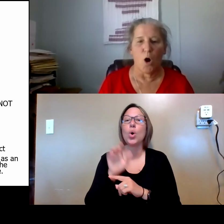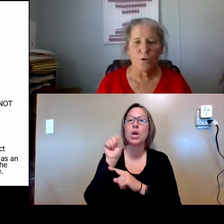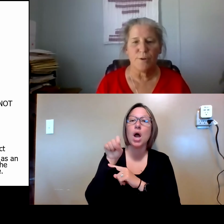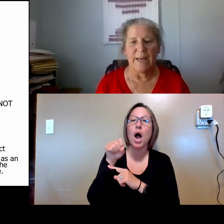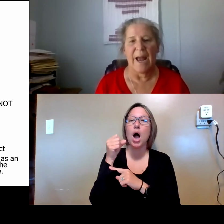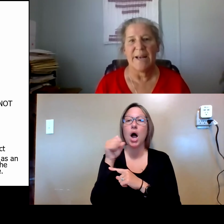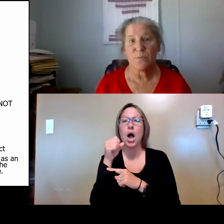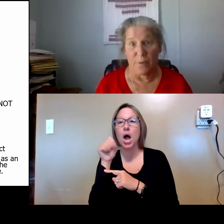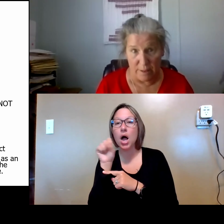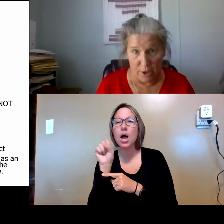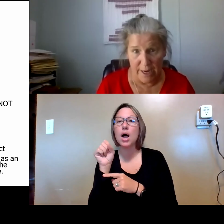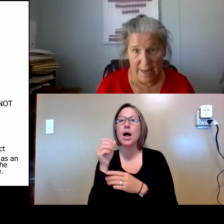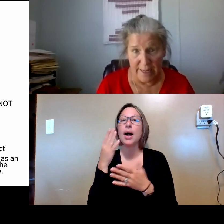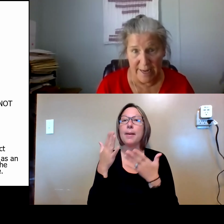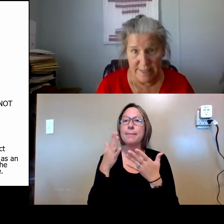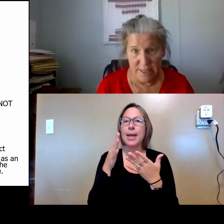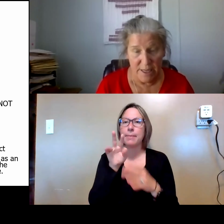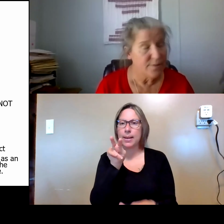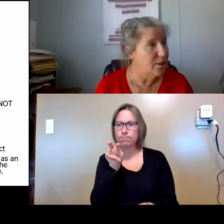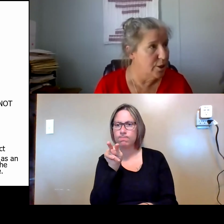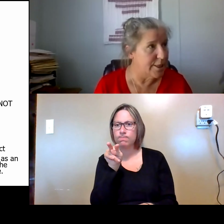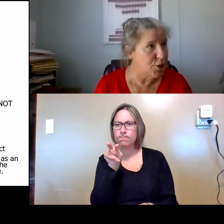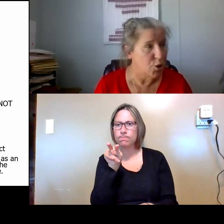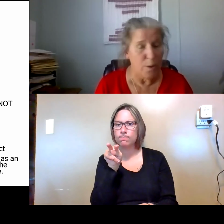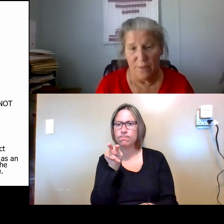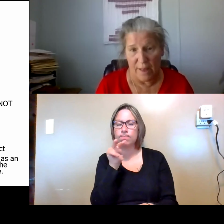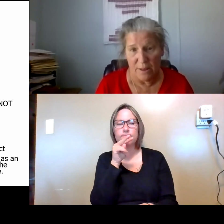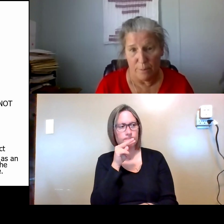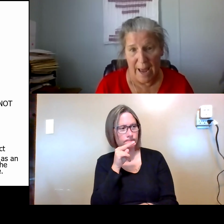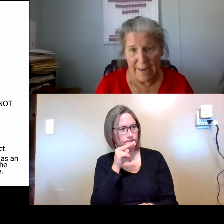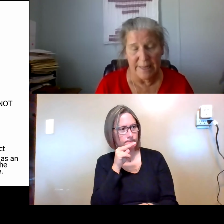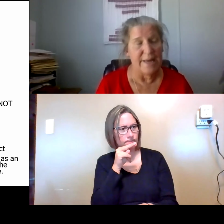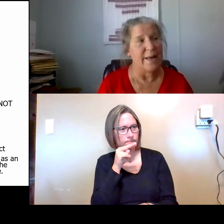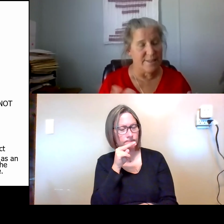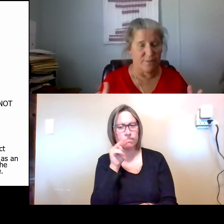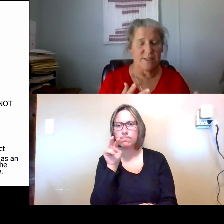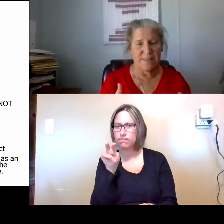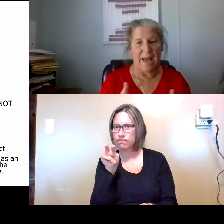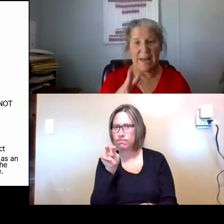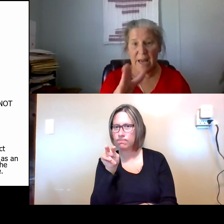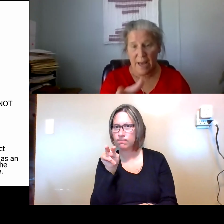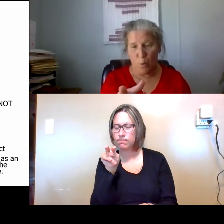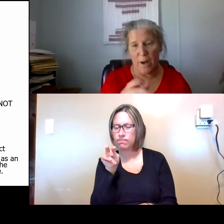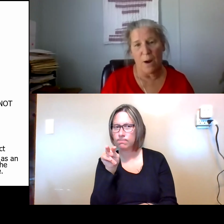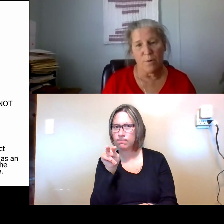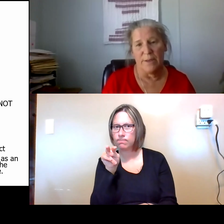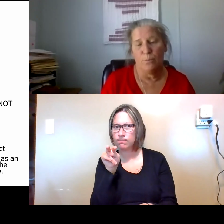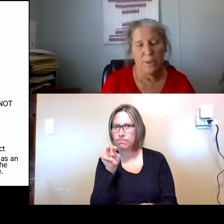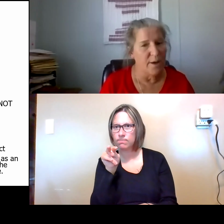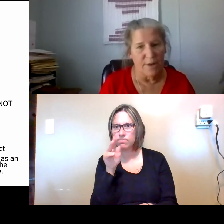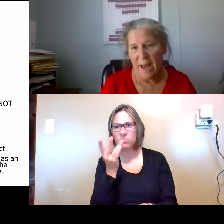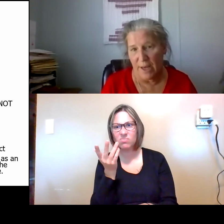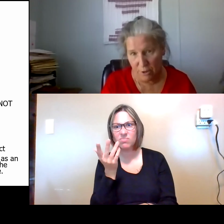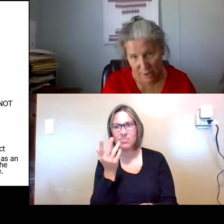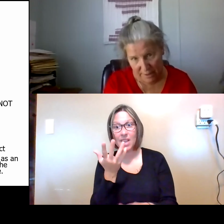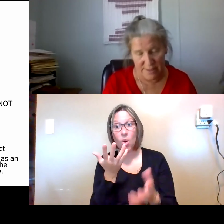that alternate gaze where they look at it, they look at you, and then they look back at it as if to say, boy, I really would